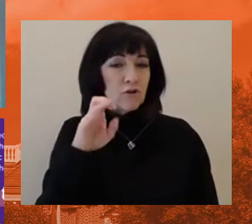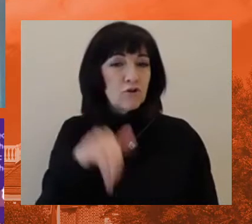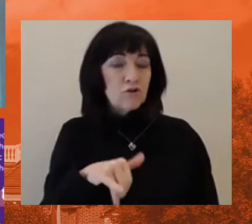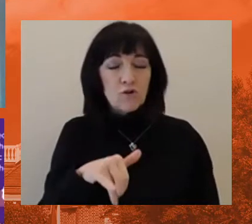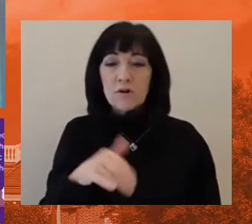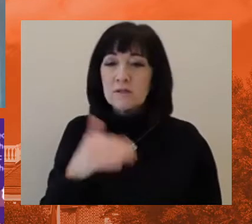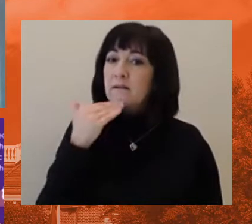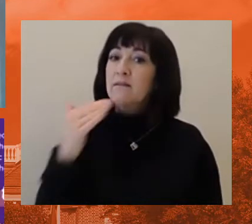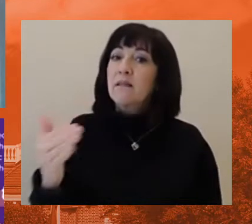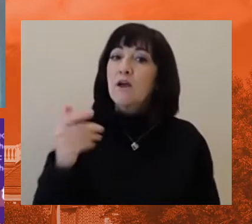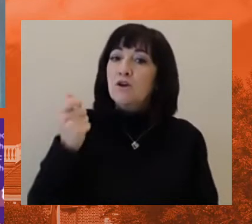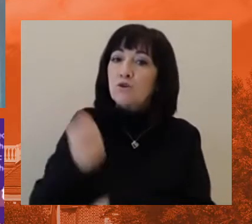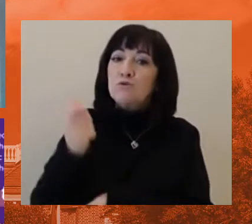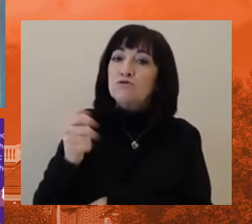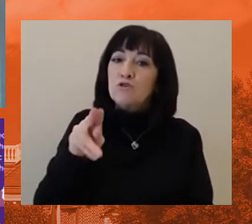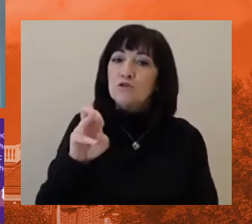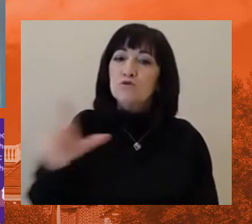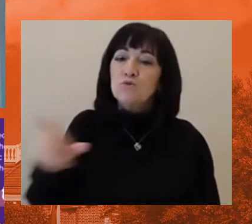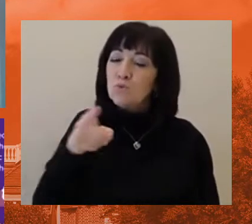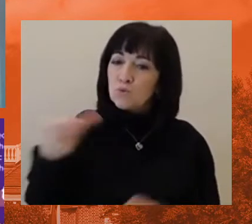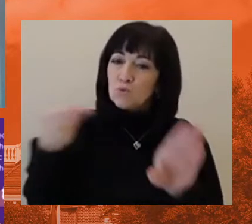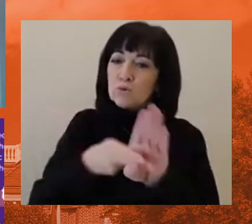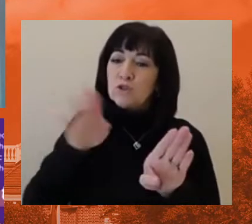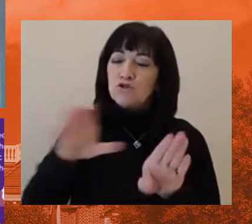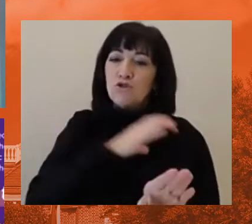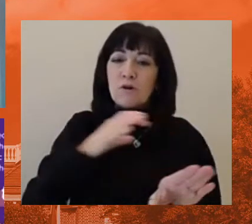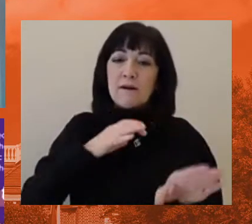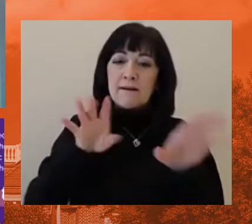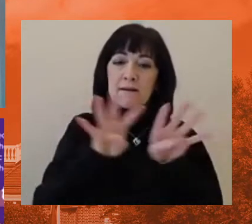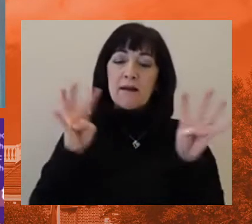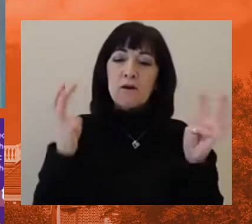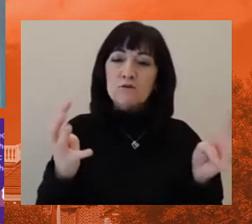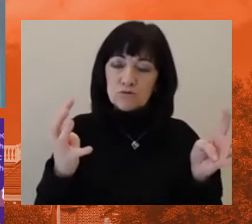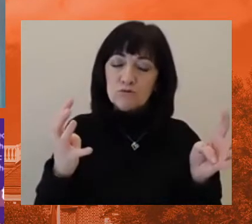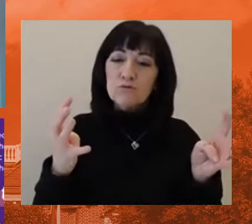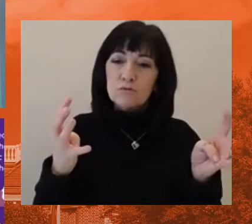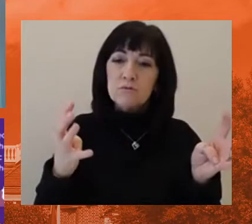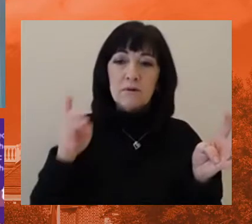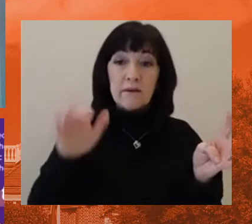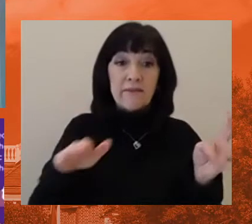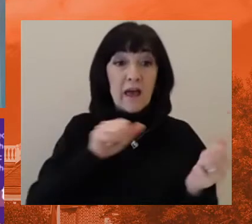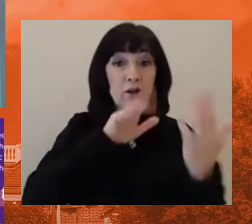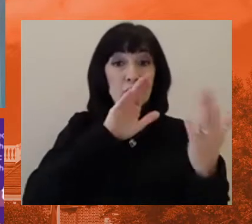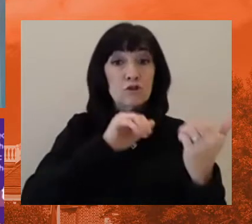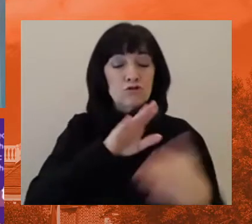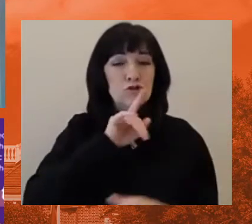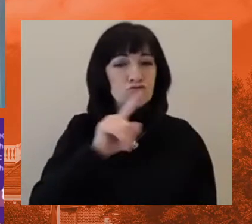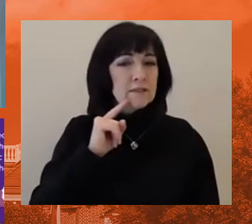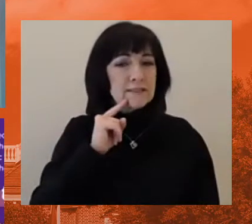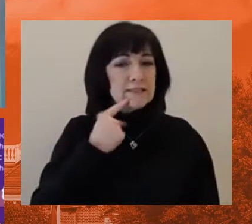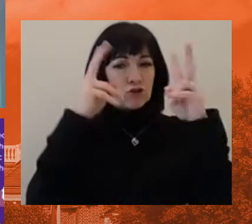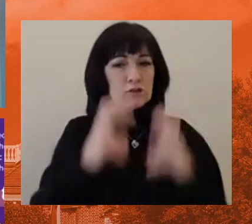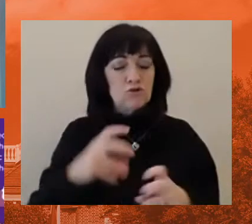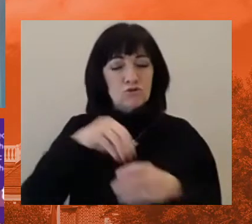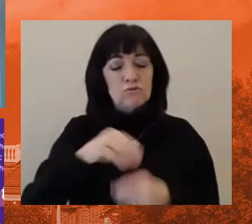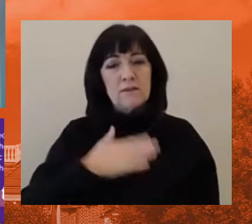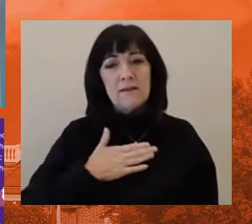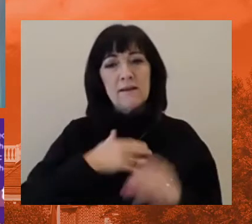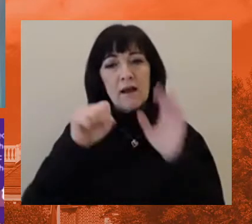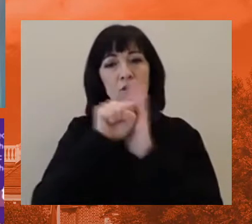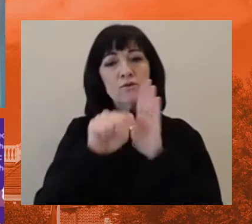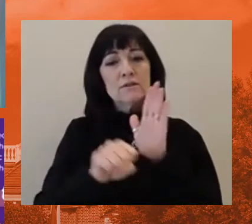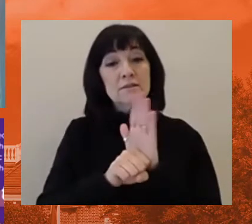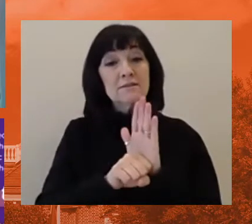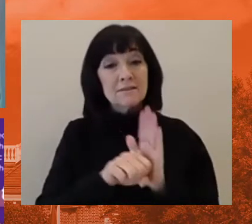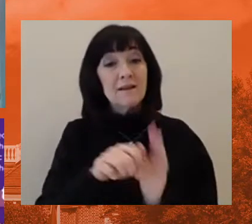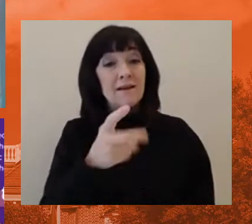Very important addressing a critical issue in our state. Secretary Bunting, thanks for joining us today, and thanks for